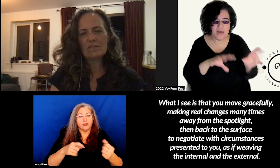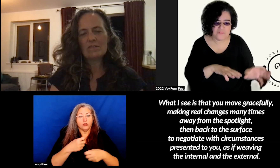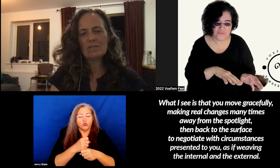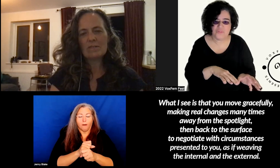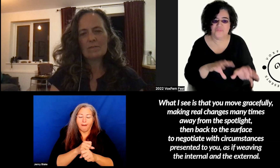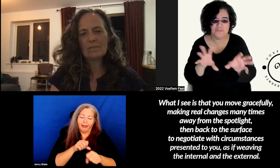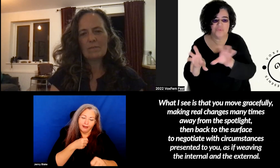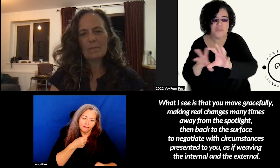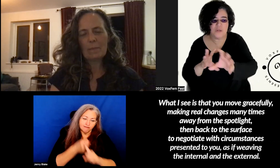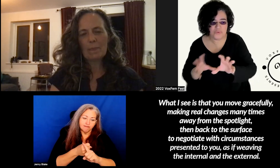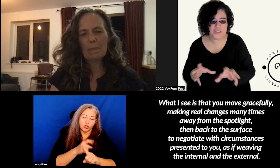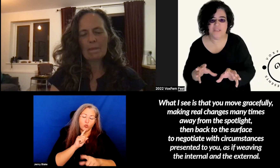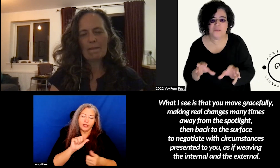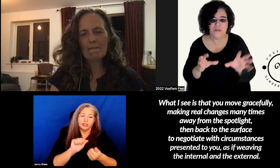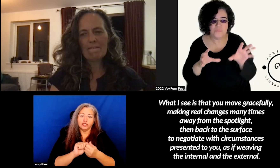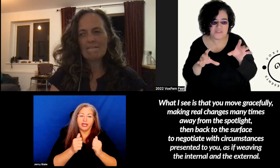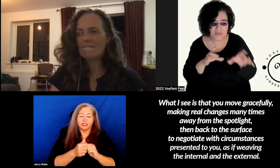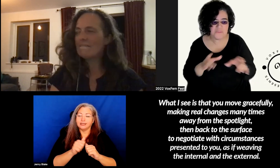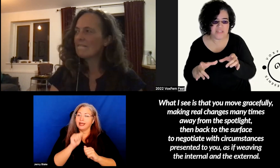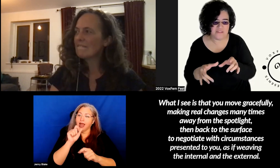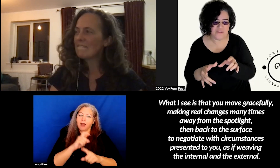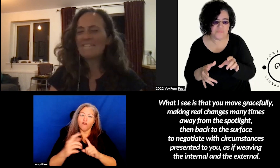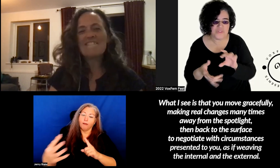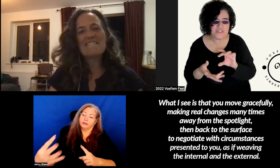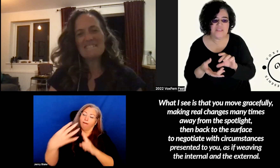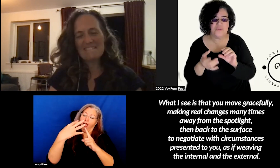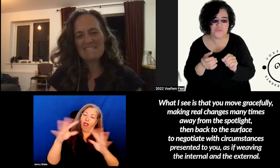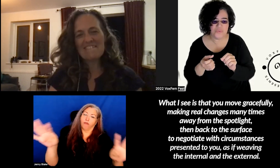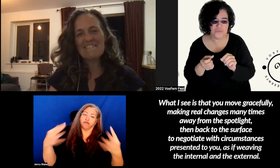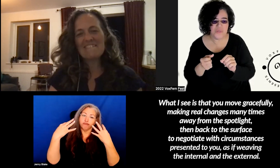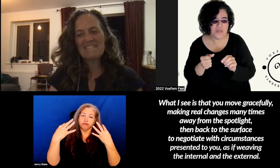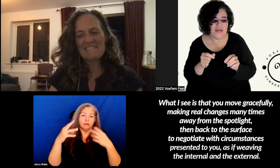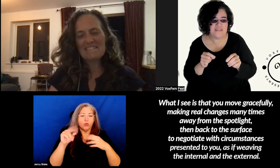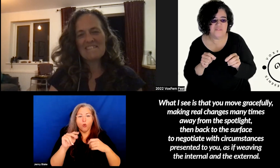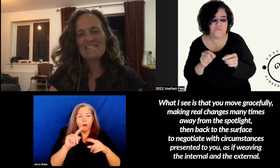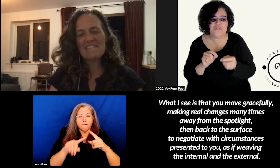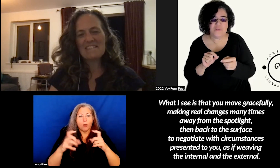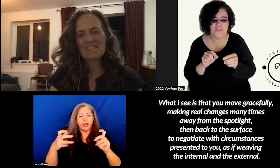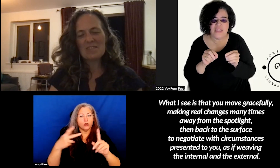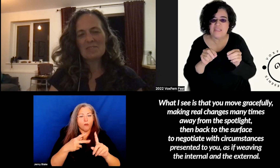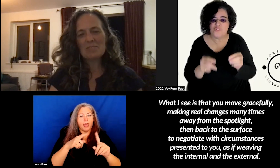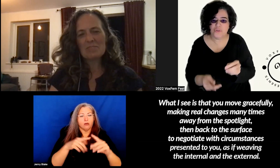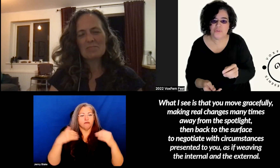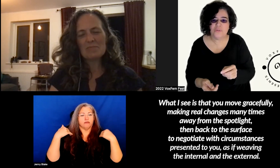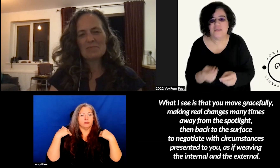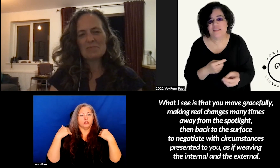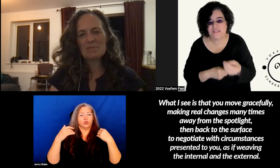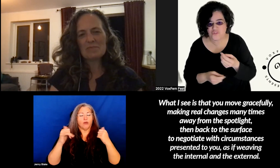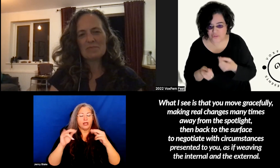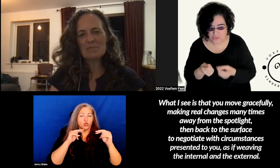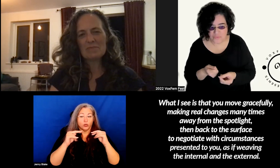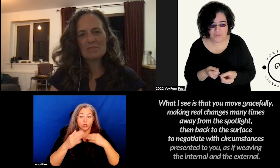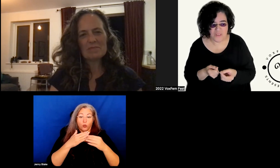then back to the surface to negotiate with circumstances presented to you, as if weaving the internal and